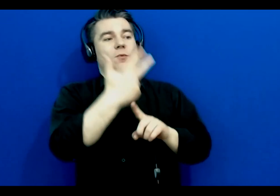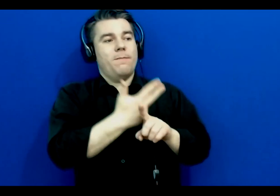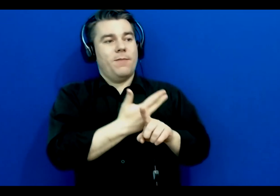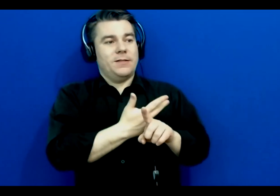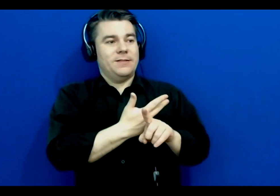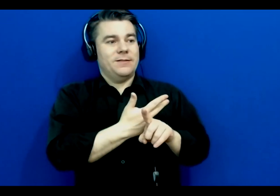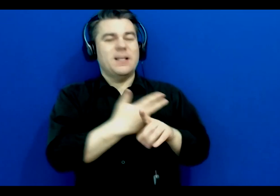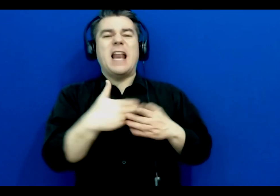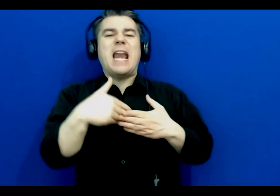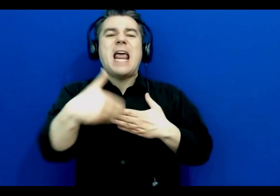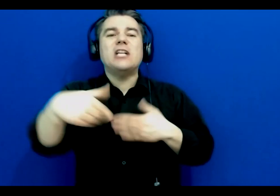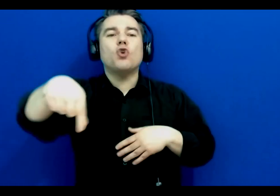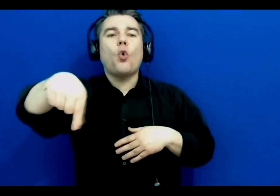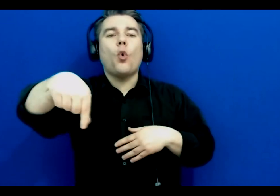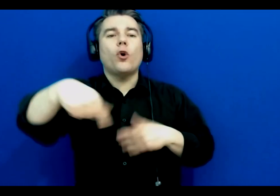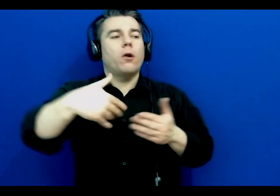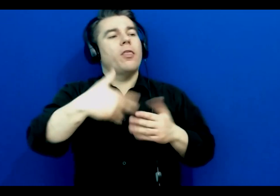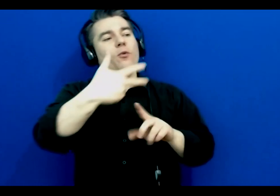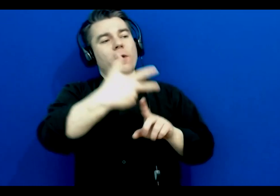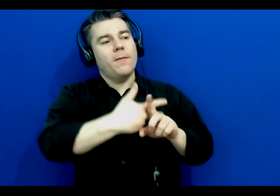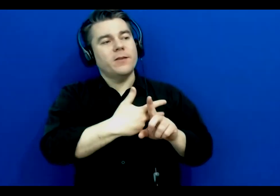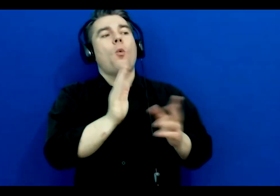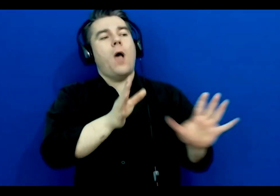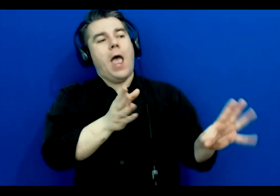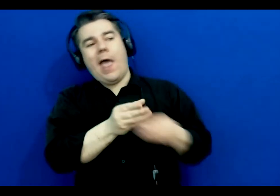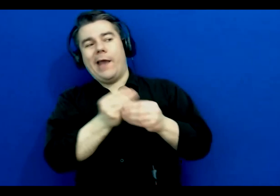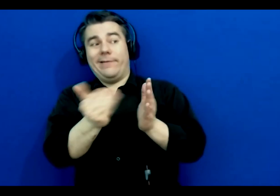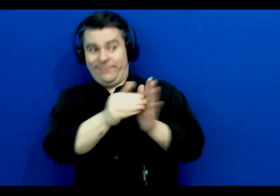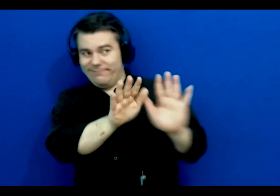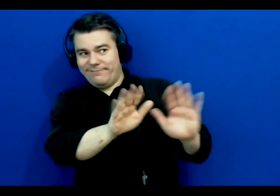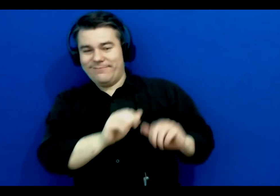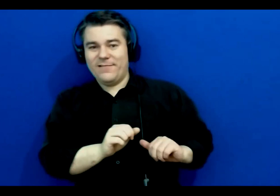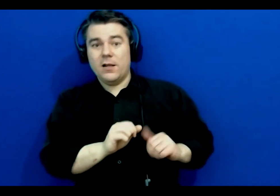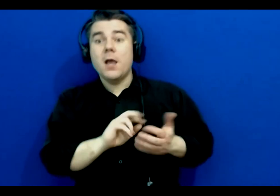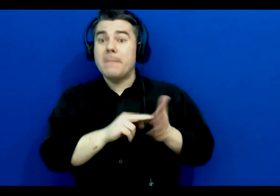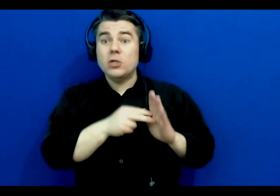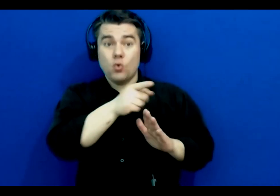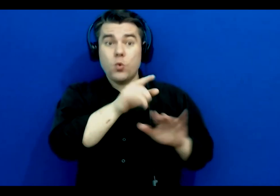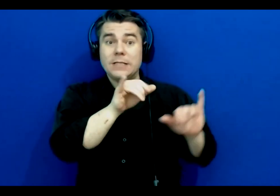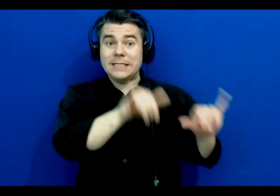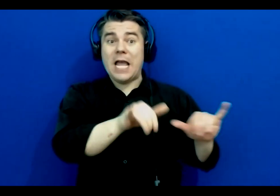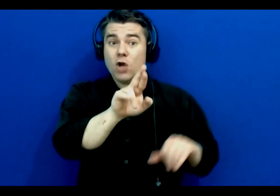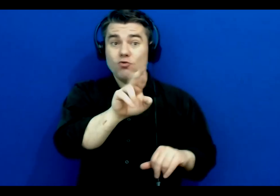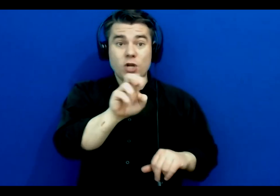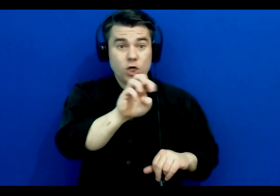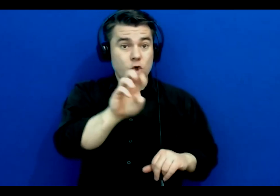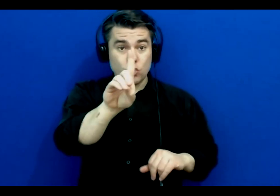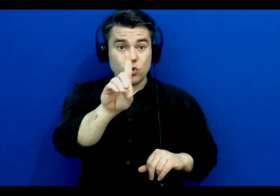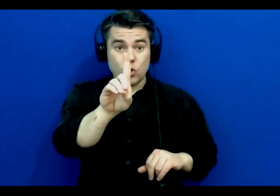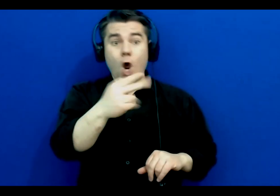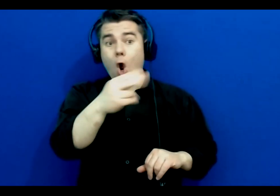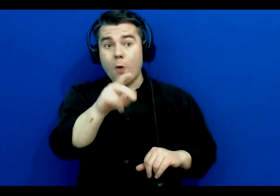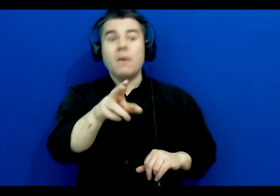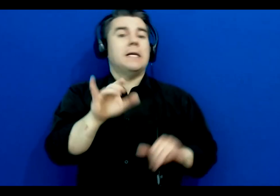next quarter and we'll add you back in here. Now, that means you'll stay in Renewed Hope and you'll stay in our leaders